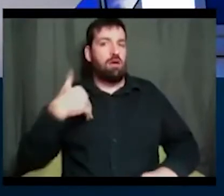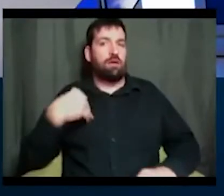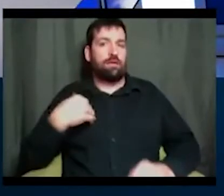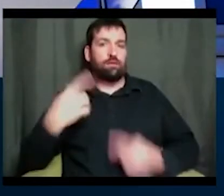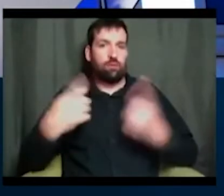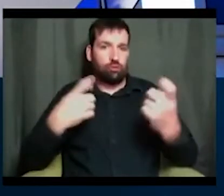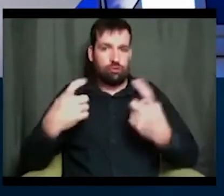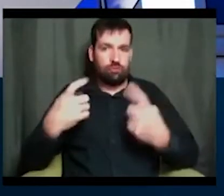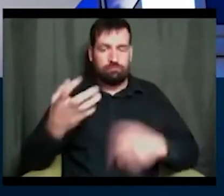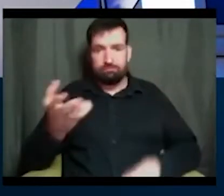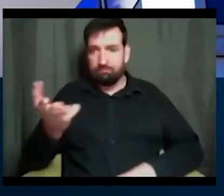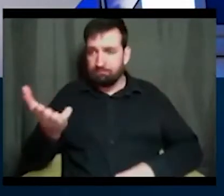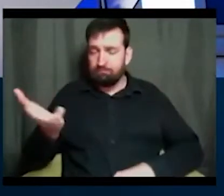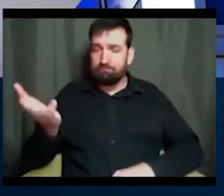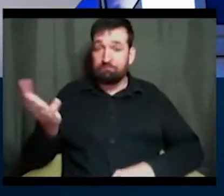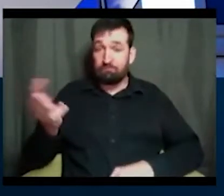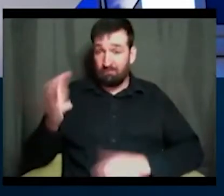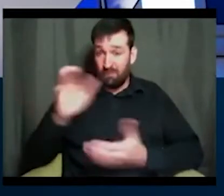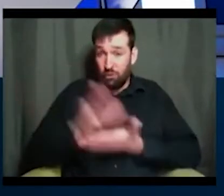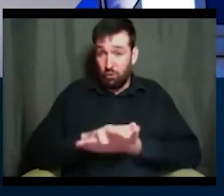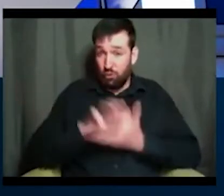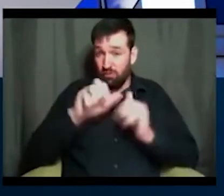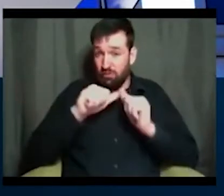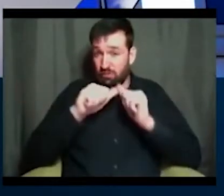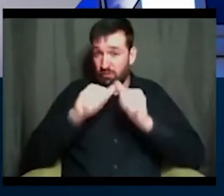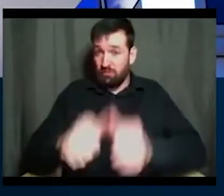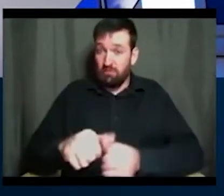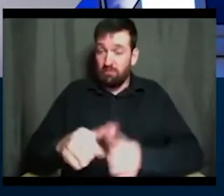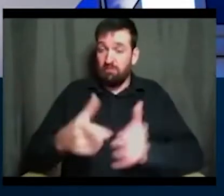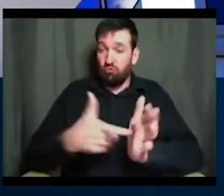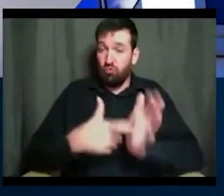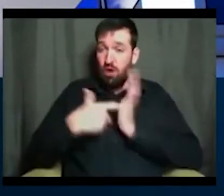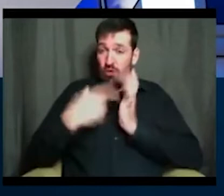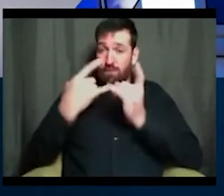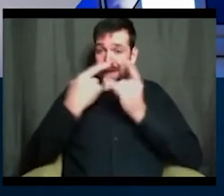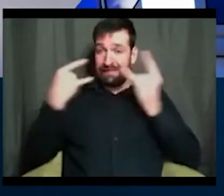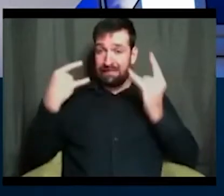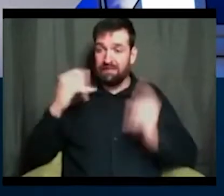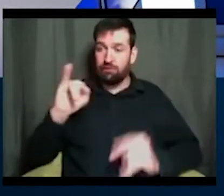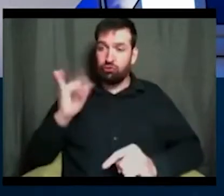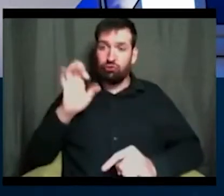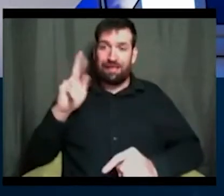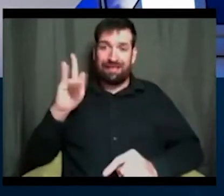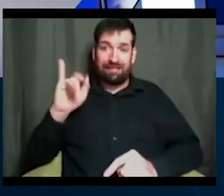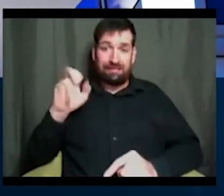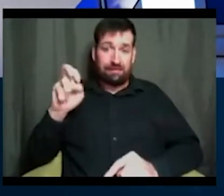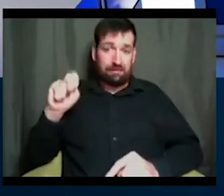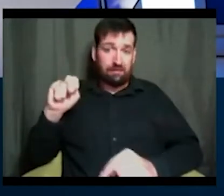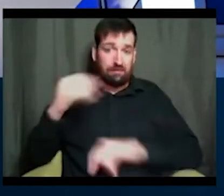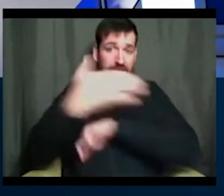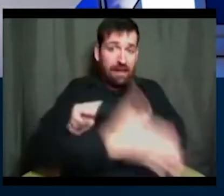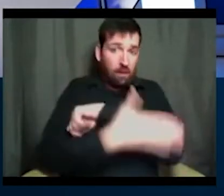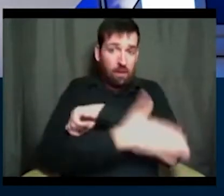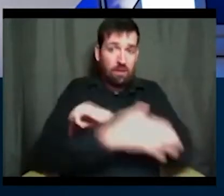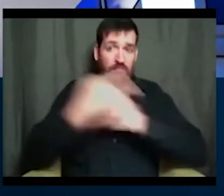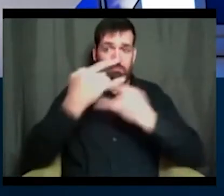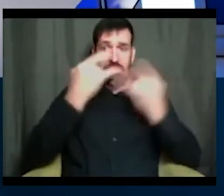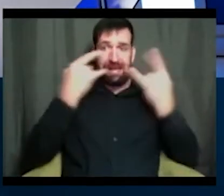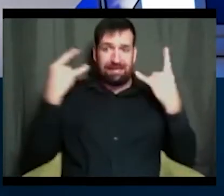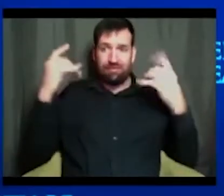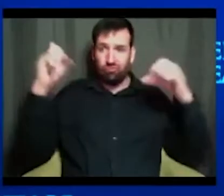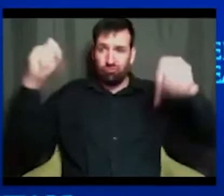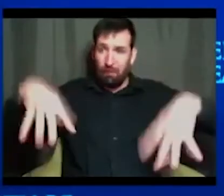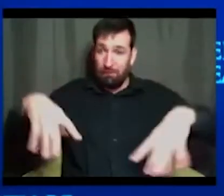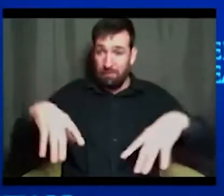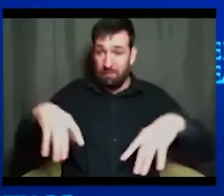both. Should schools continue to require masks even though the mandate in Jackson County has been lifted? Just what are your thoughts? That's a